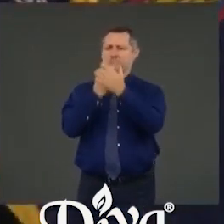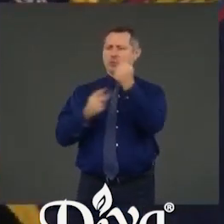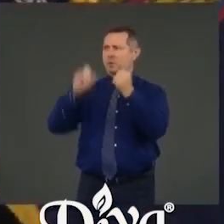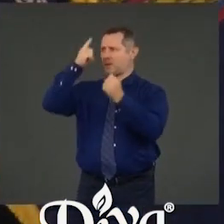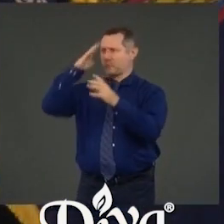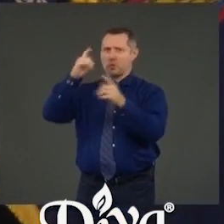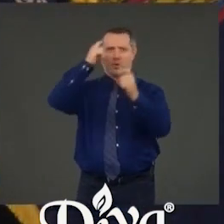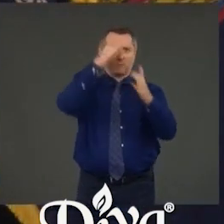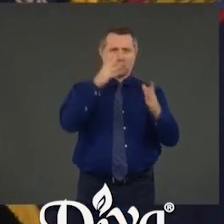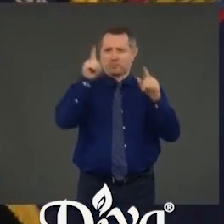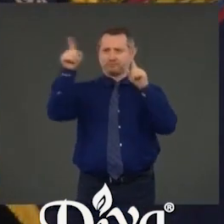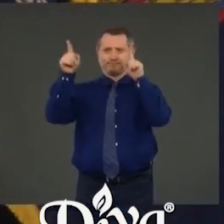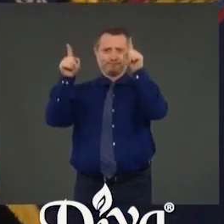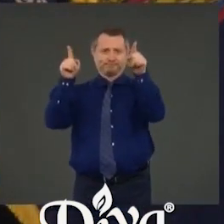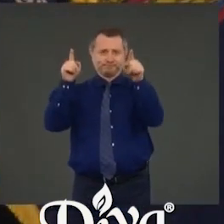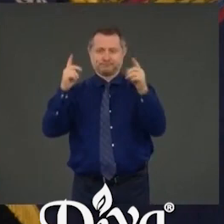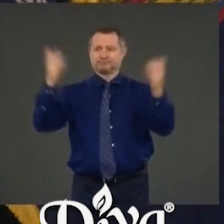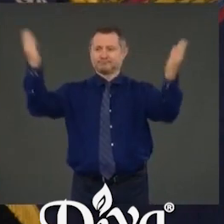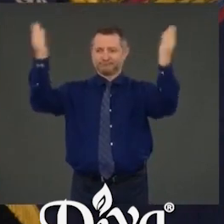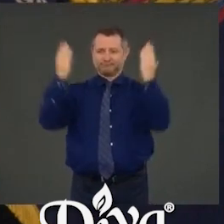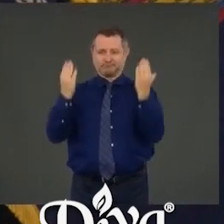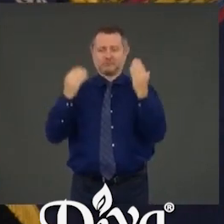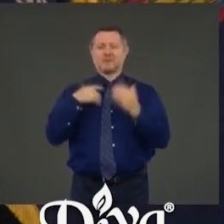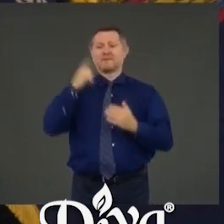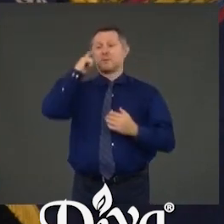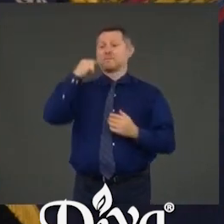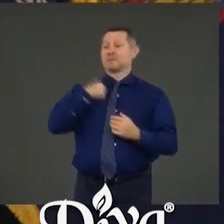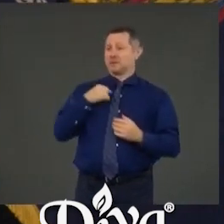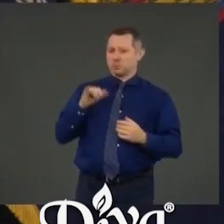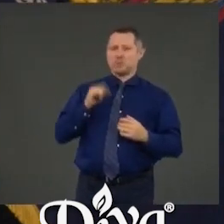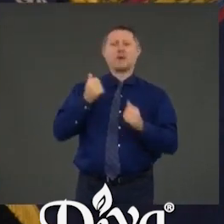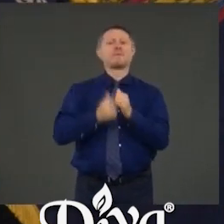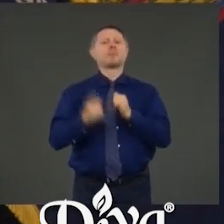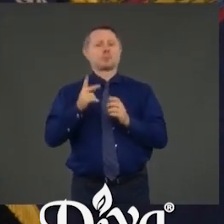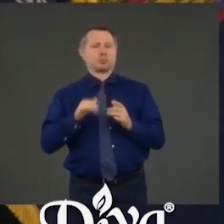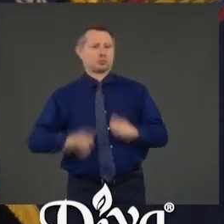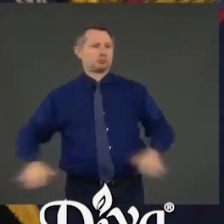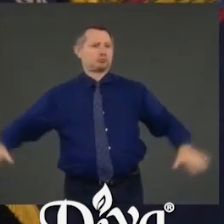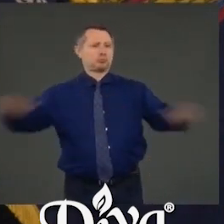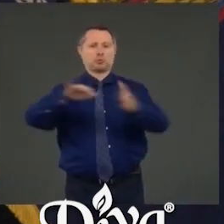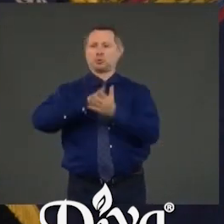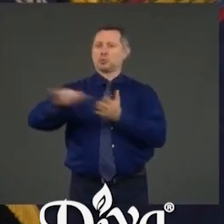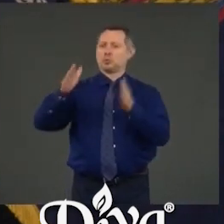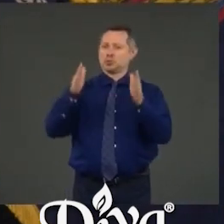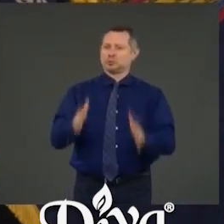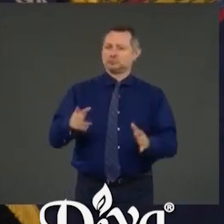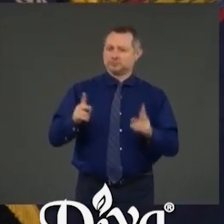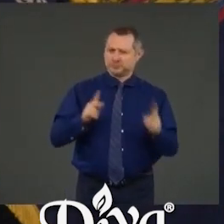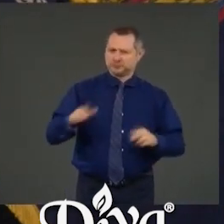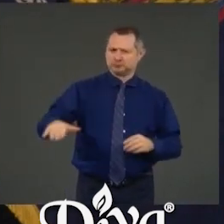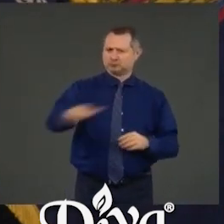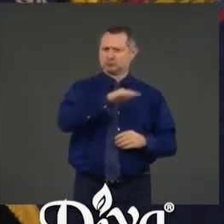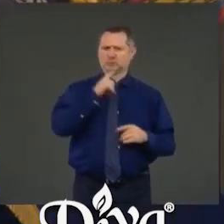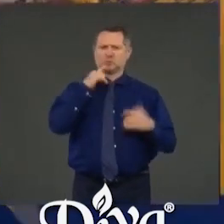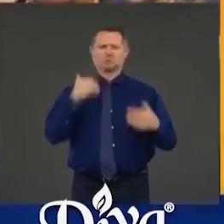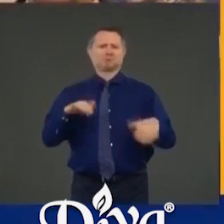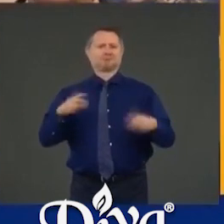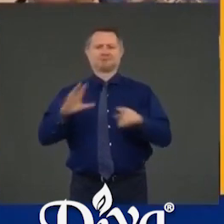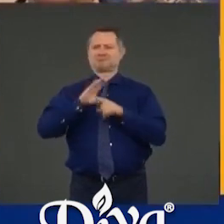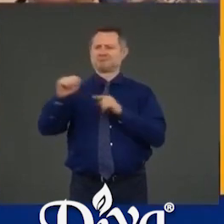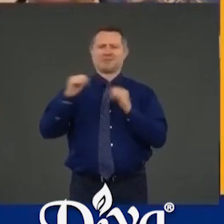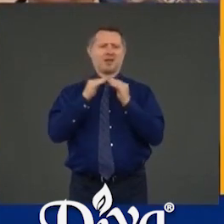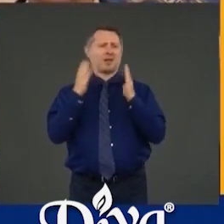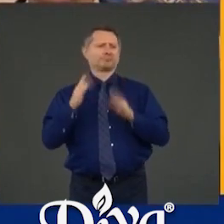on behalf of myself and behalf of all the people of the state. They've been extraordinary colleagues through this